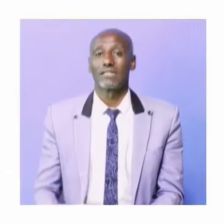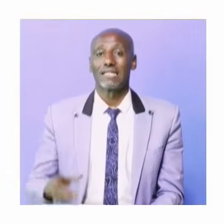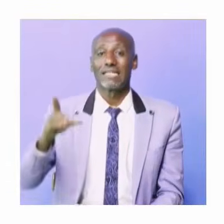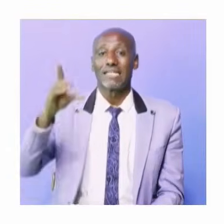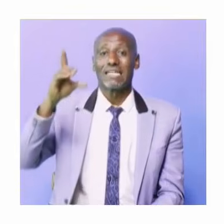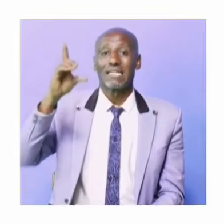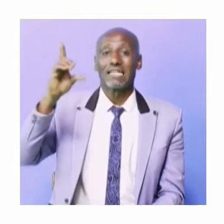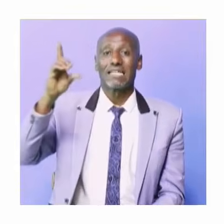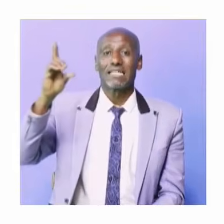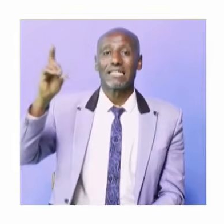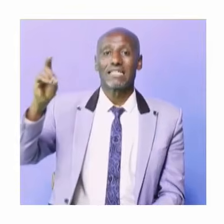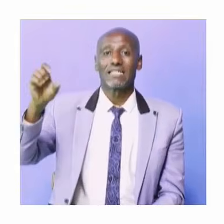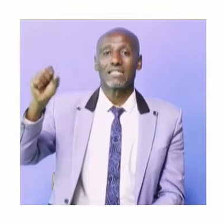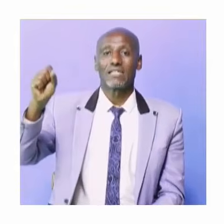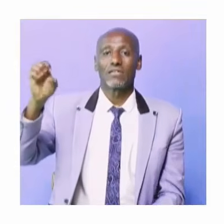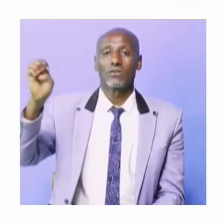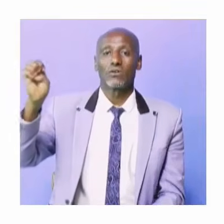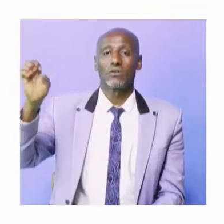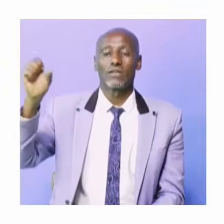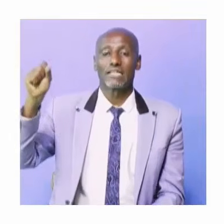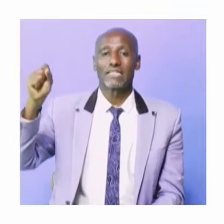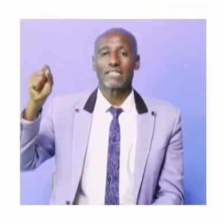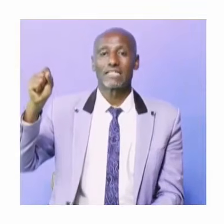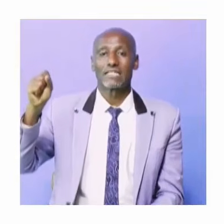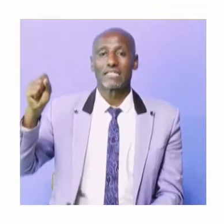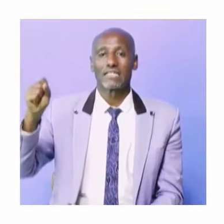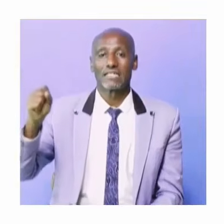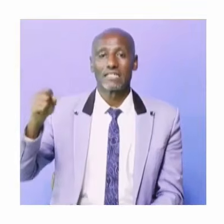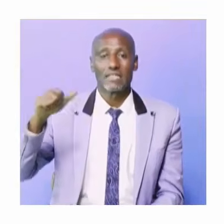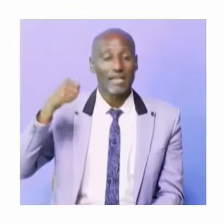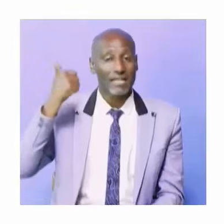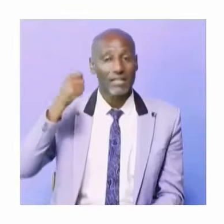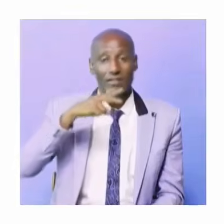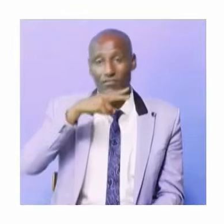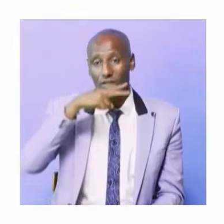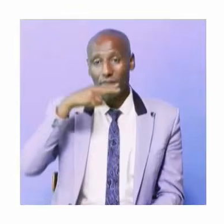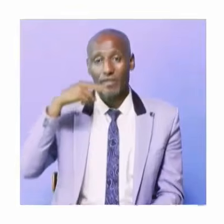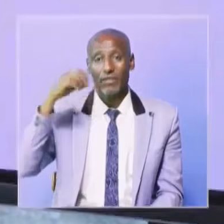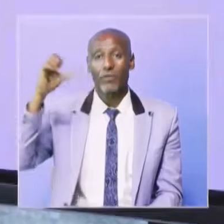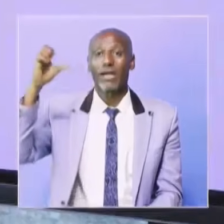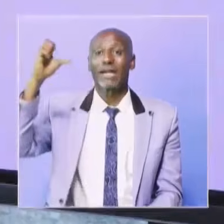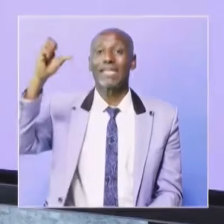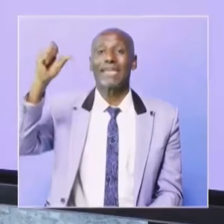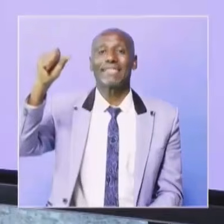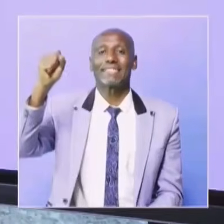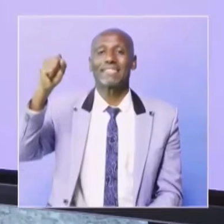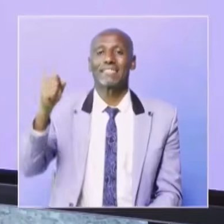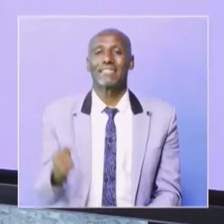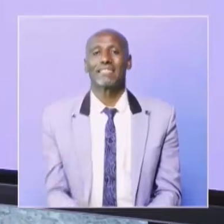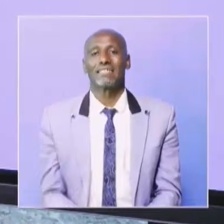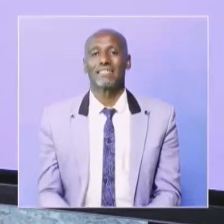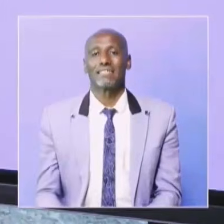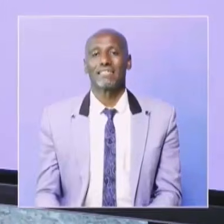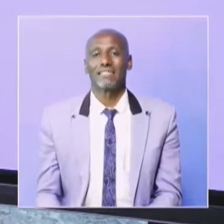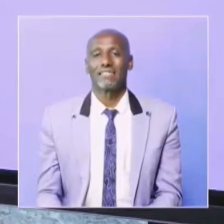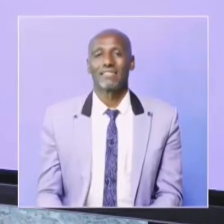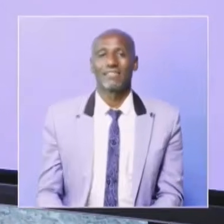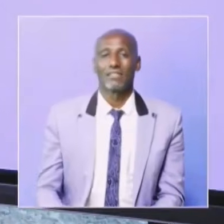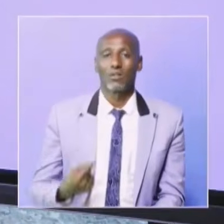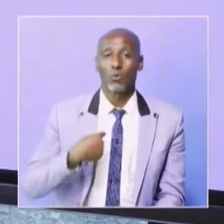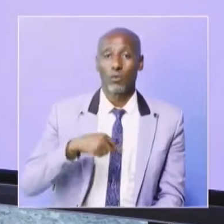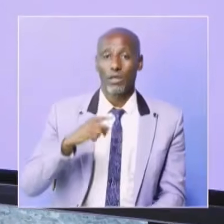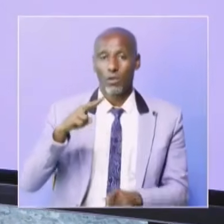does. Which means if you are using another verb, for example, I walk, we